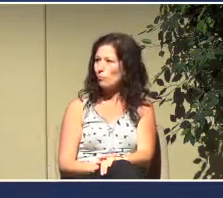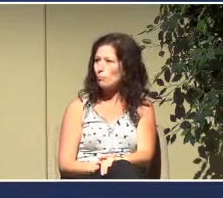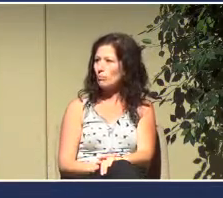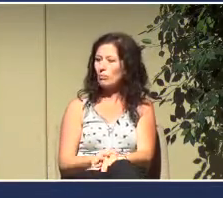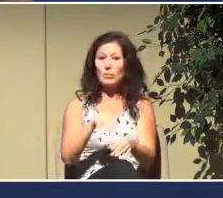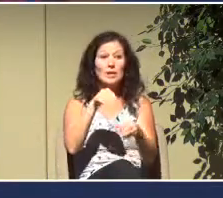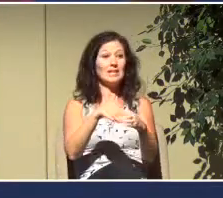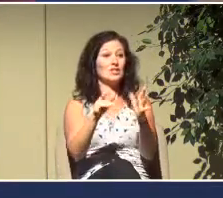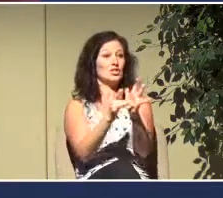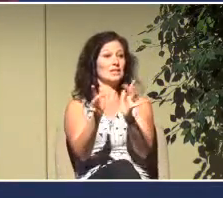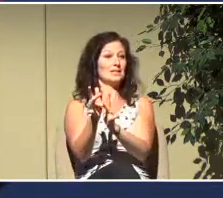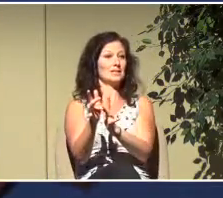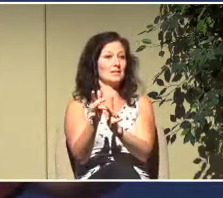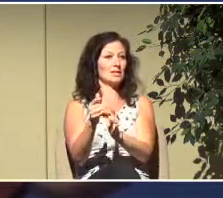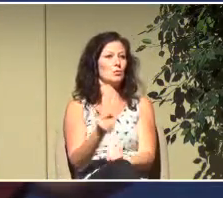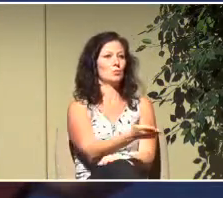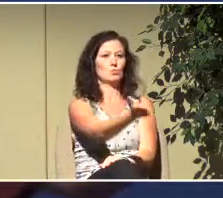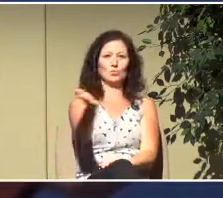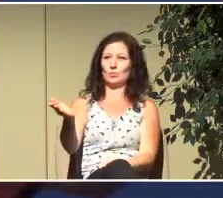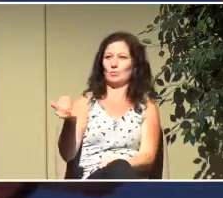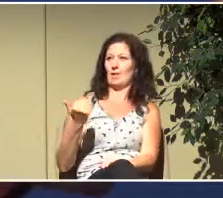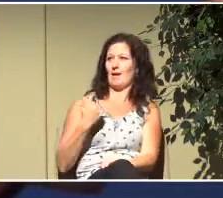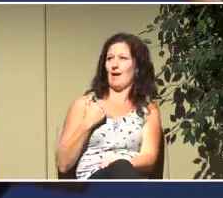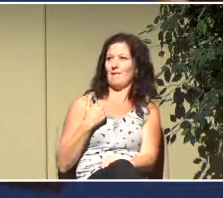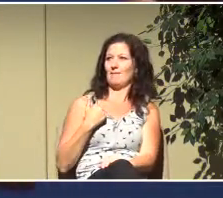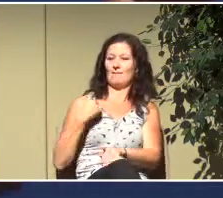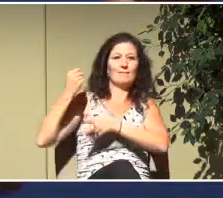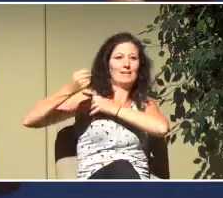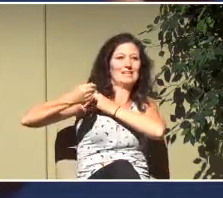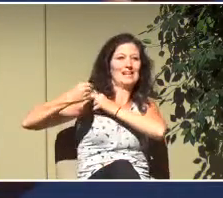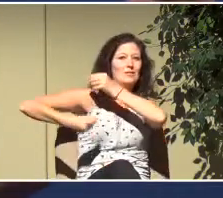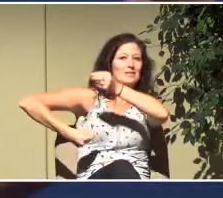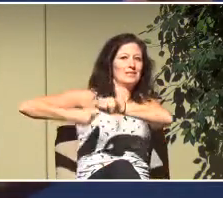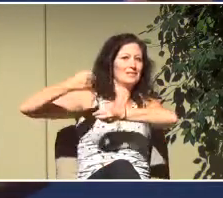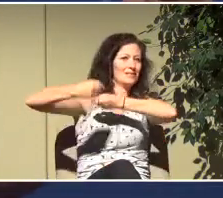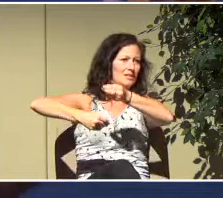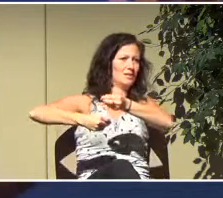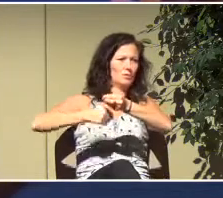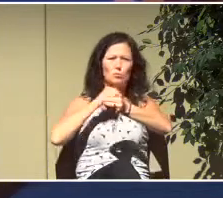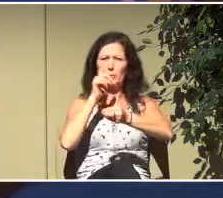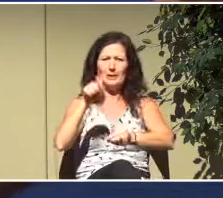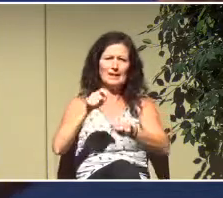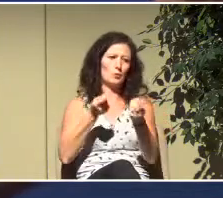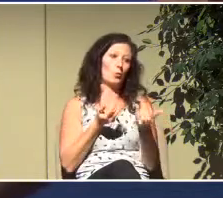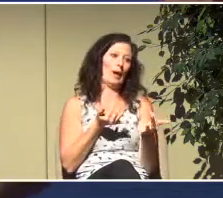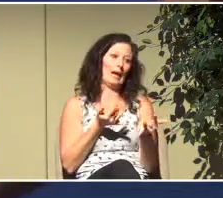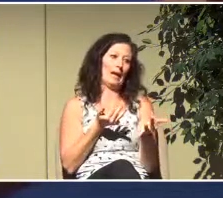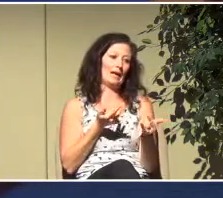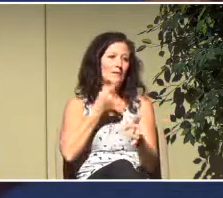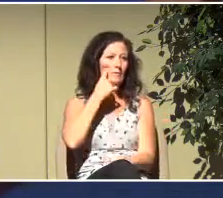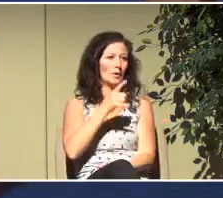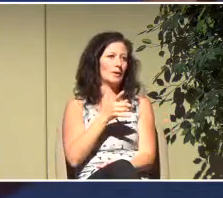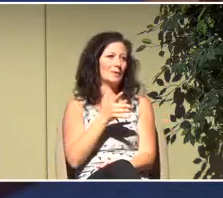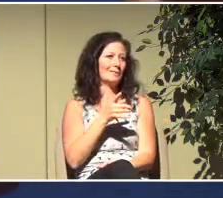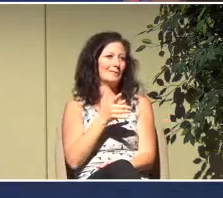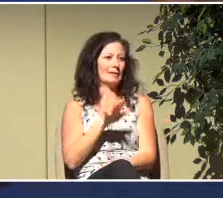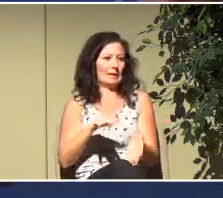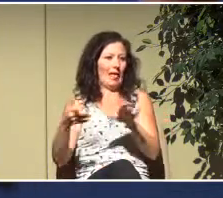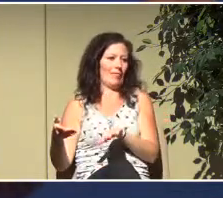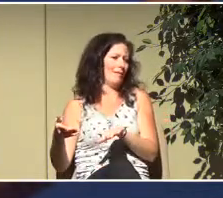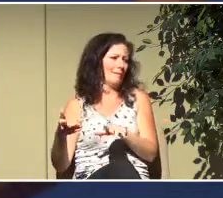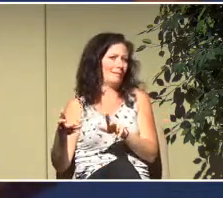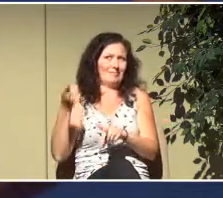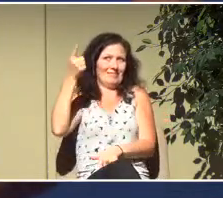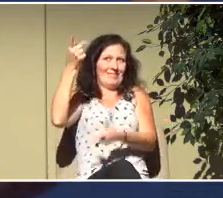In Jesus, you have an inheritance, and you don't have to wait for somehow someone to die again in order to get it. He's